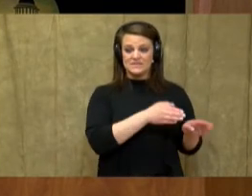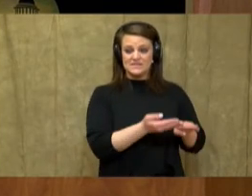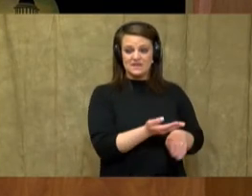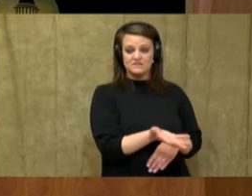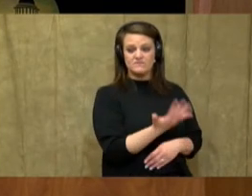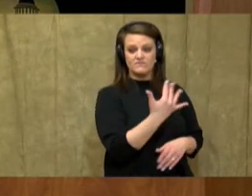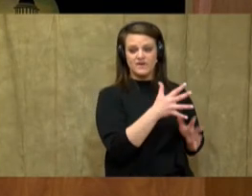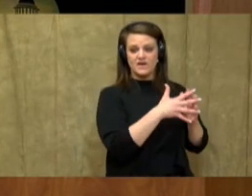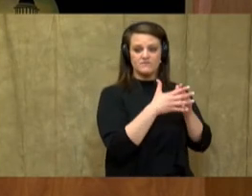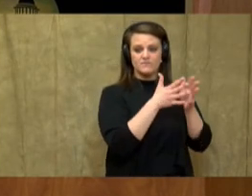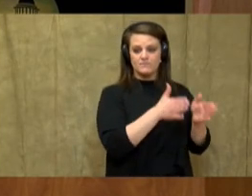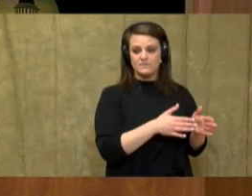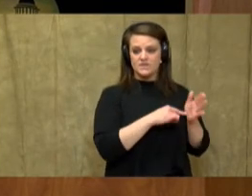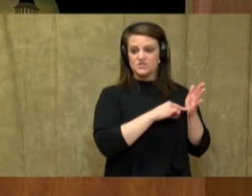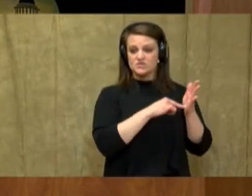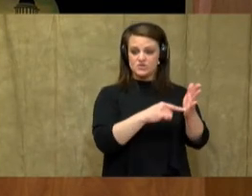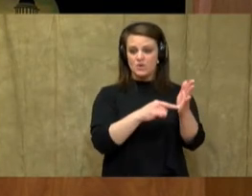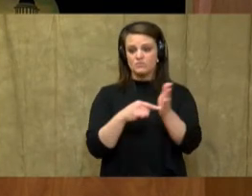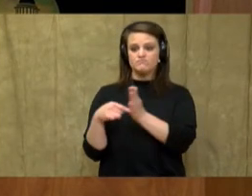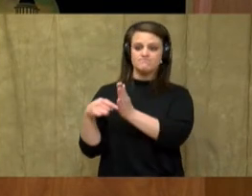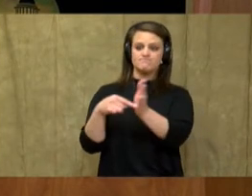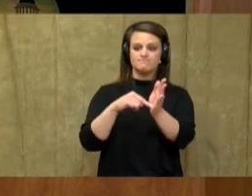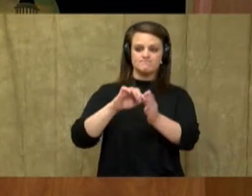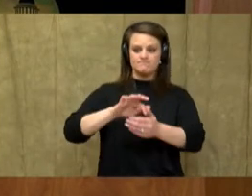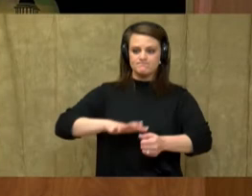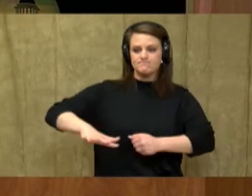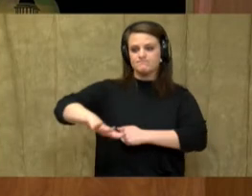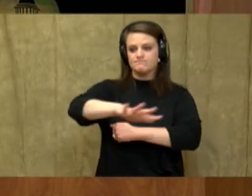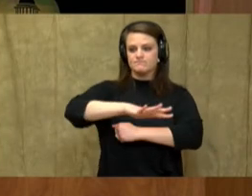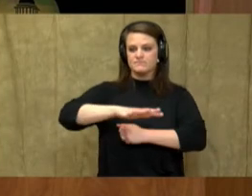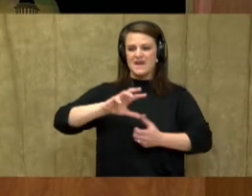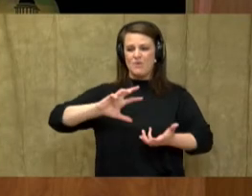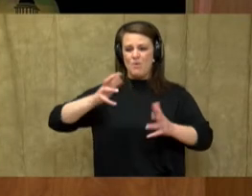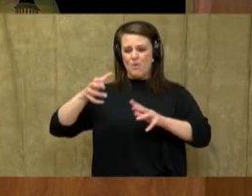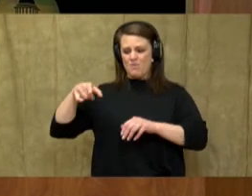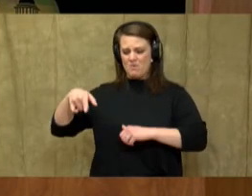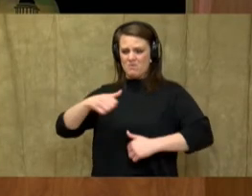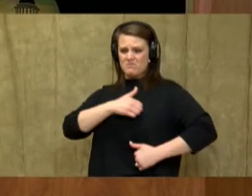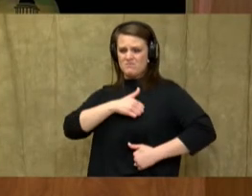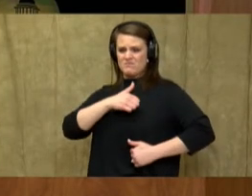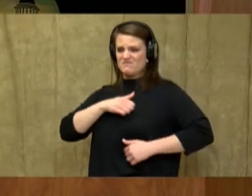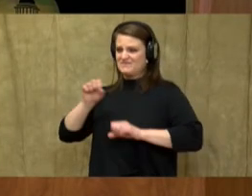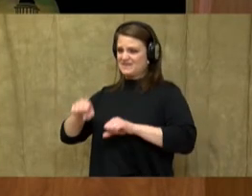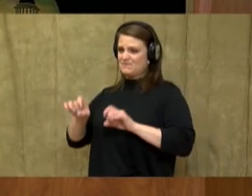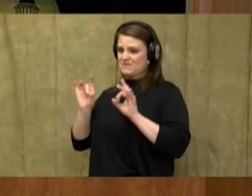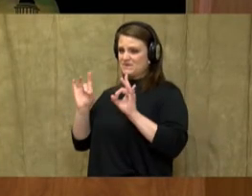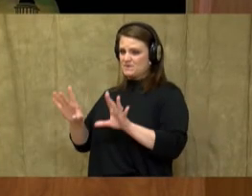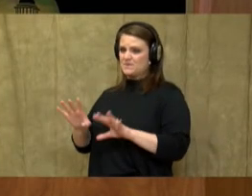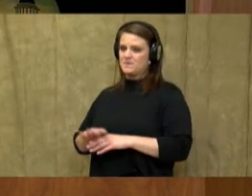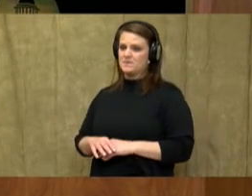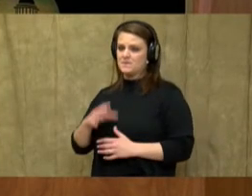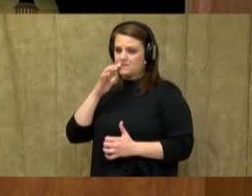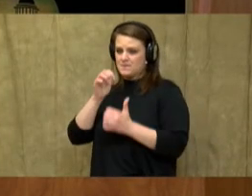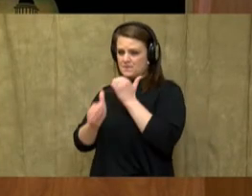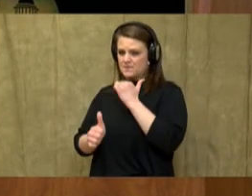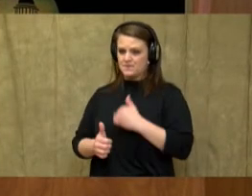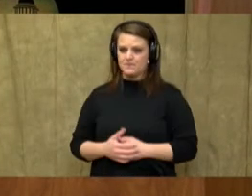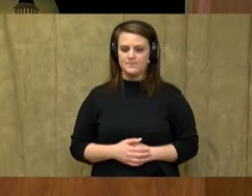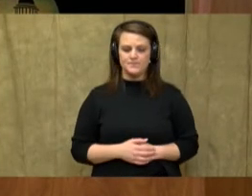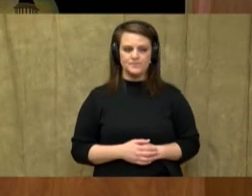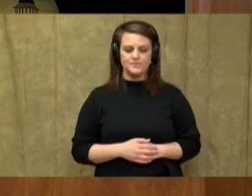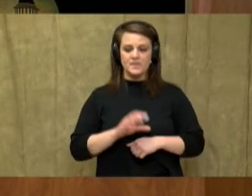these 5 Americans showed the rest of the country just how horrible the British were capable of being. This forced the rest